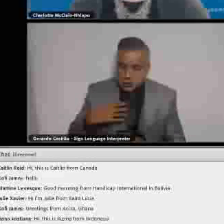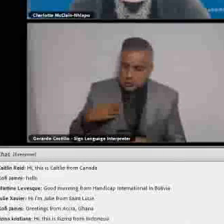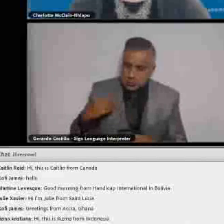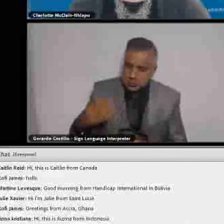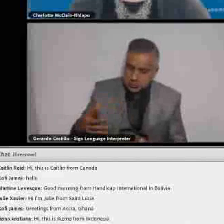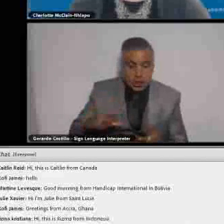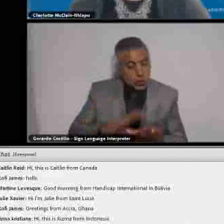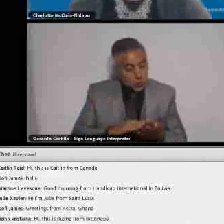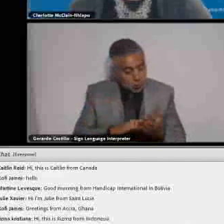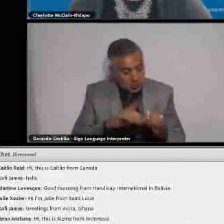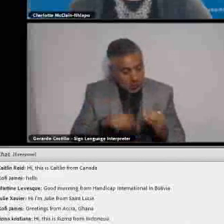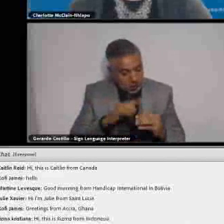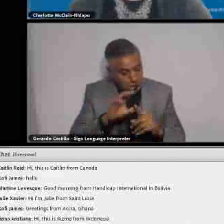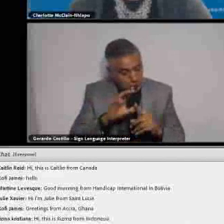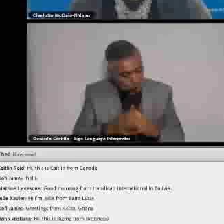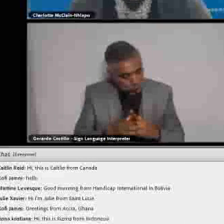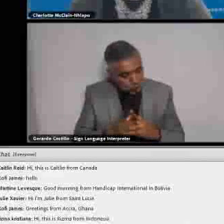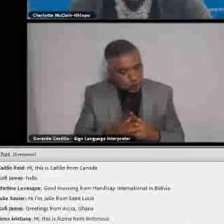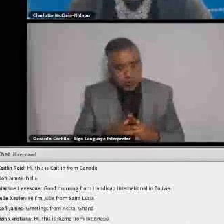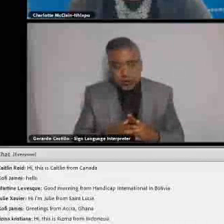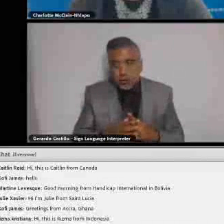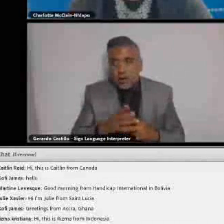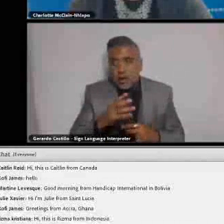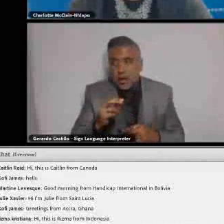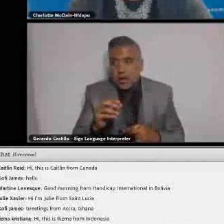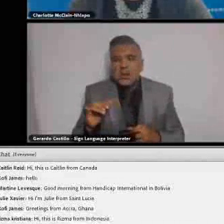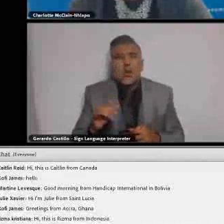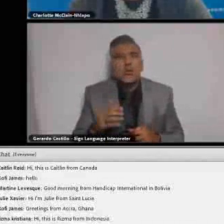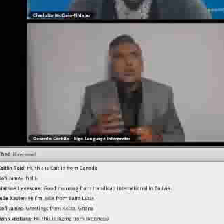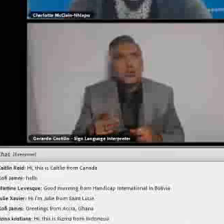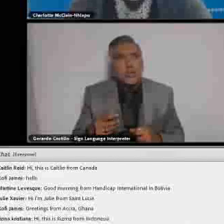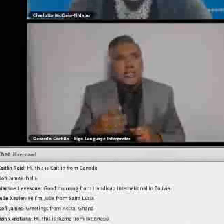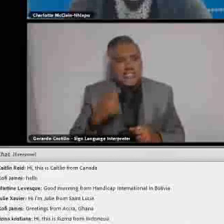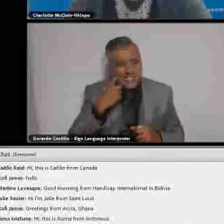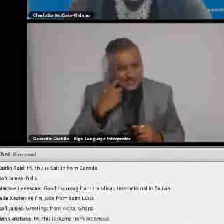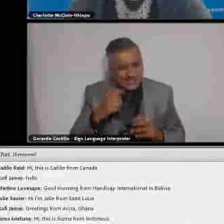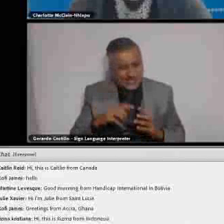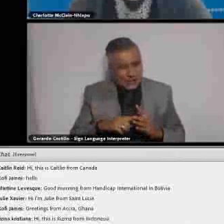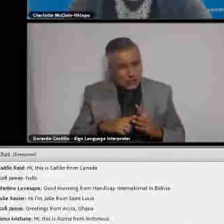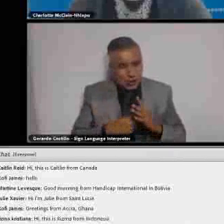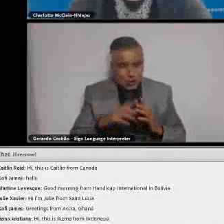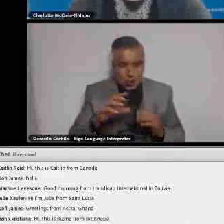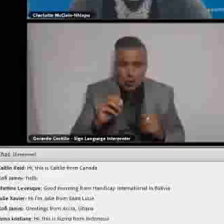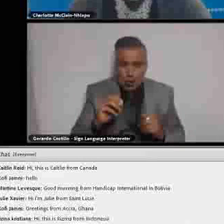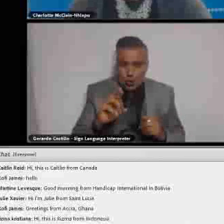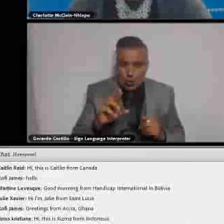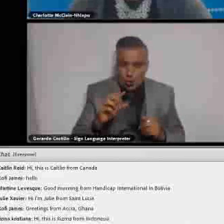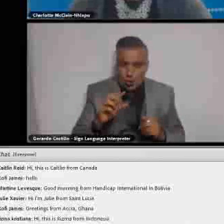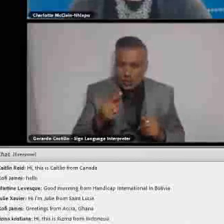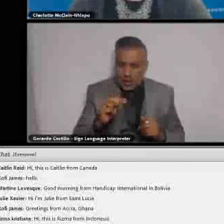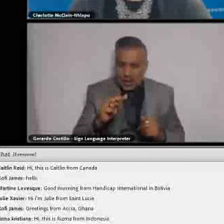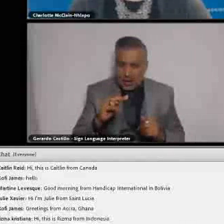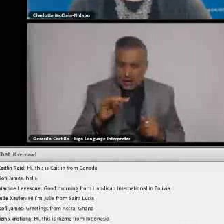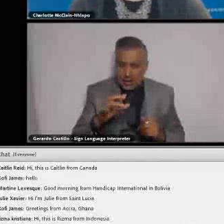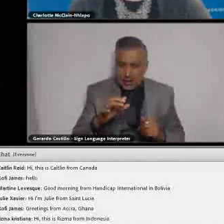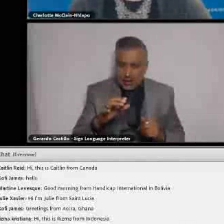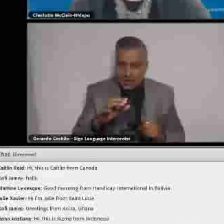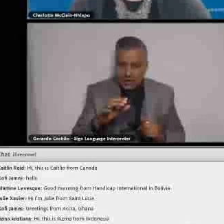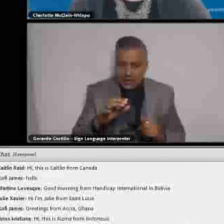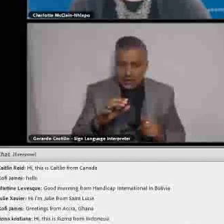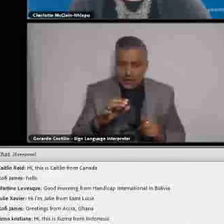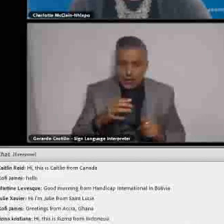culture. And they're also doing things. They started an organic garden so that they have a farmer's market on the